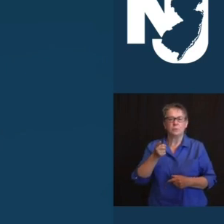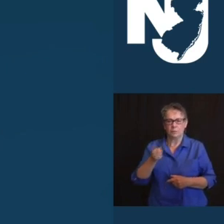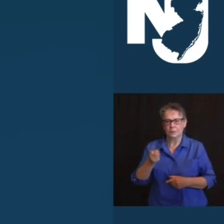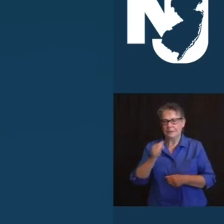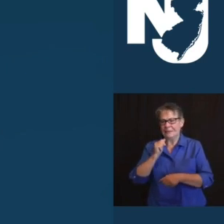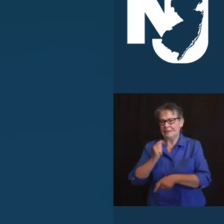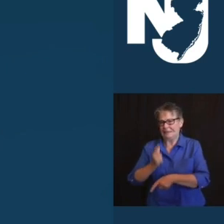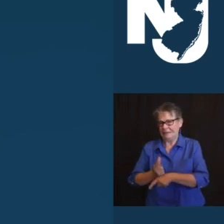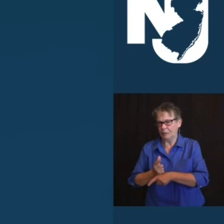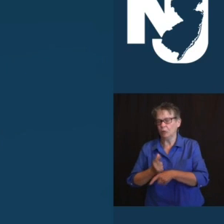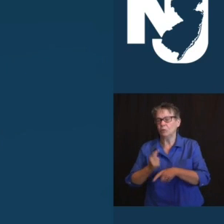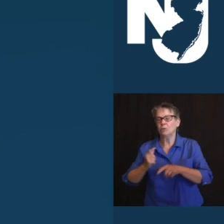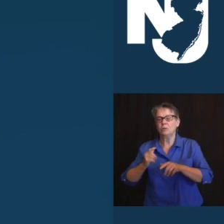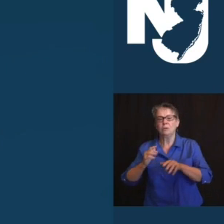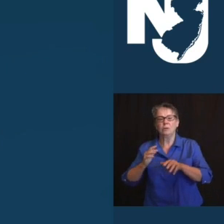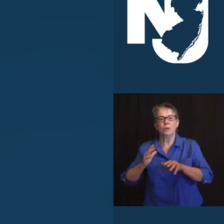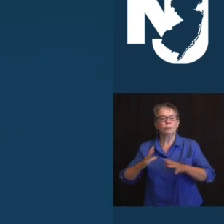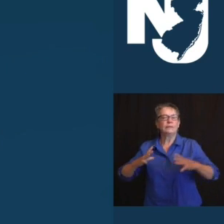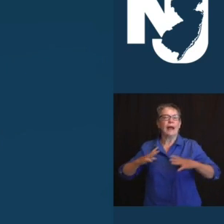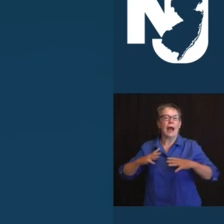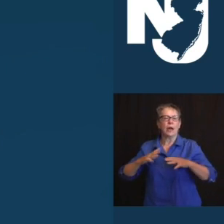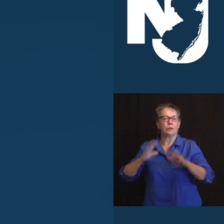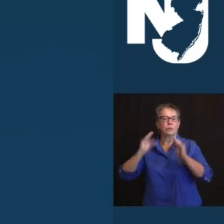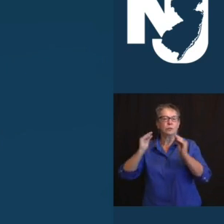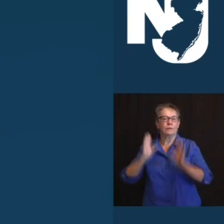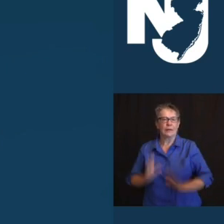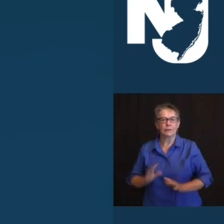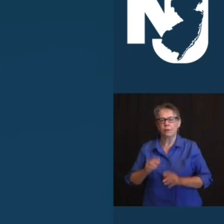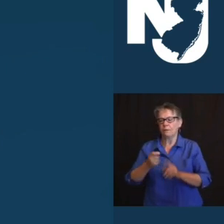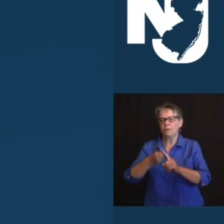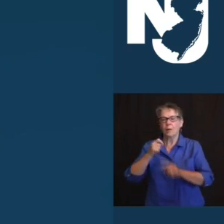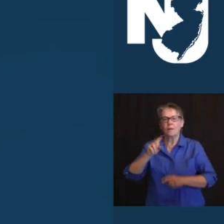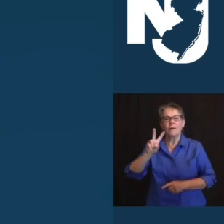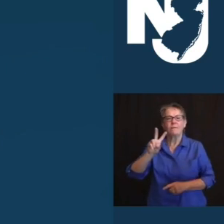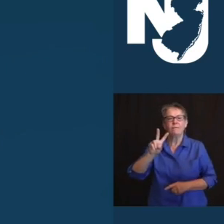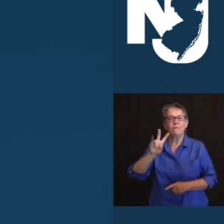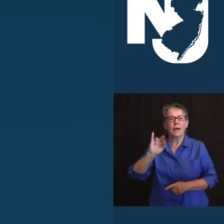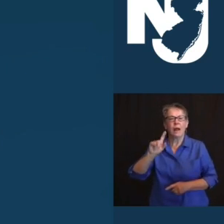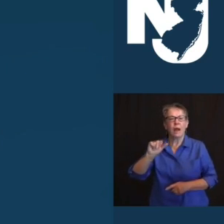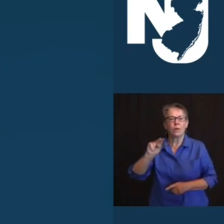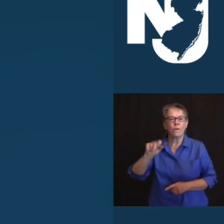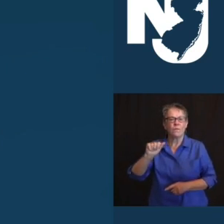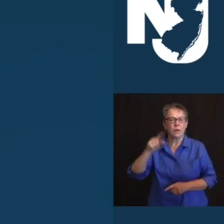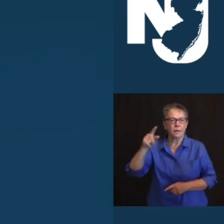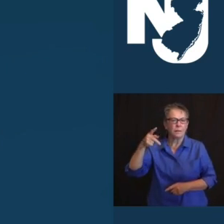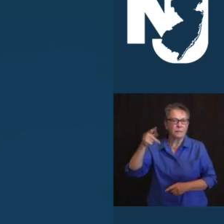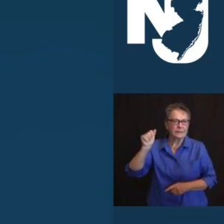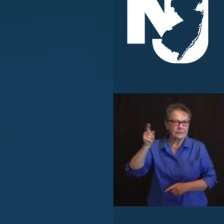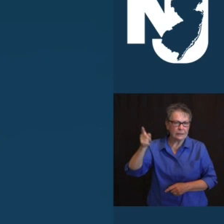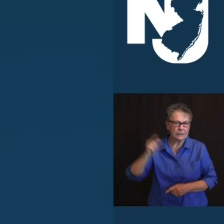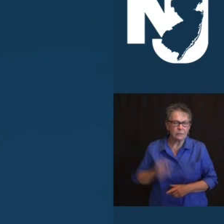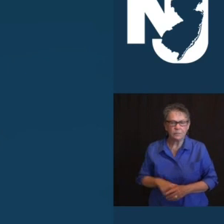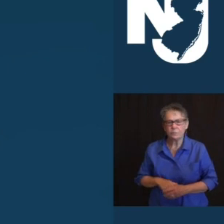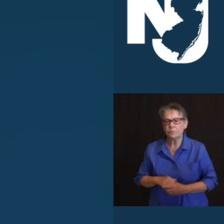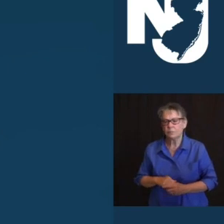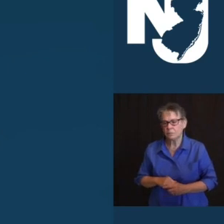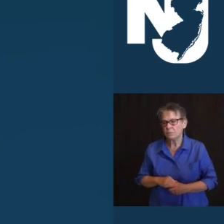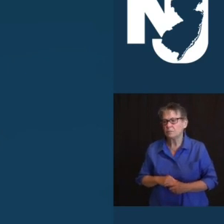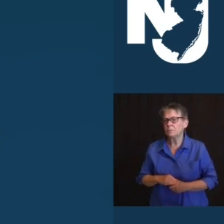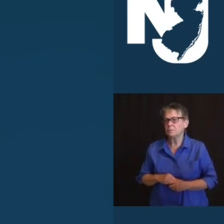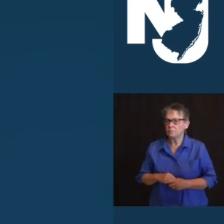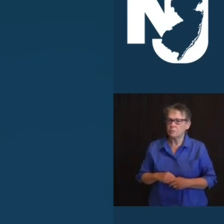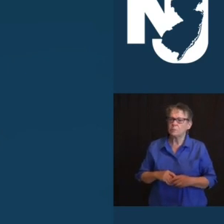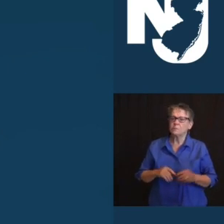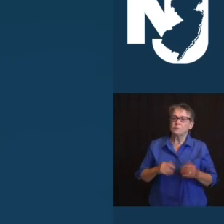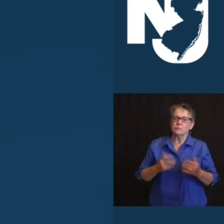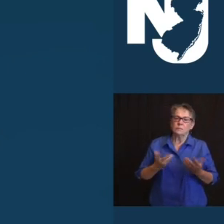his passion for public service from their dad. And as we remember Joe, we keep his sister Claire in our